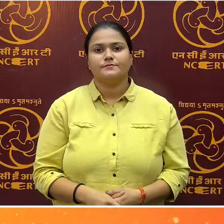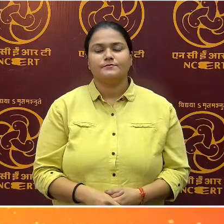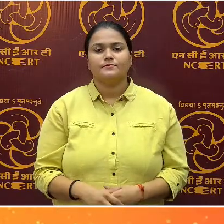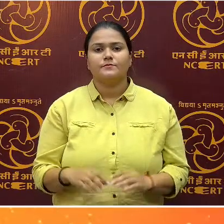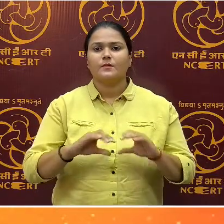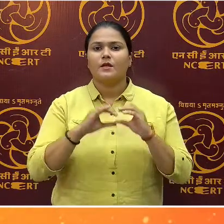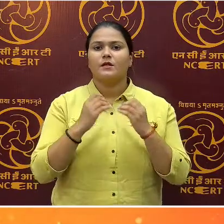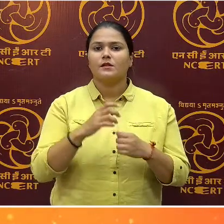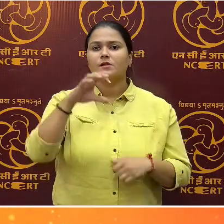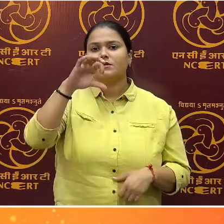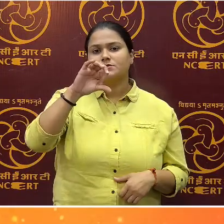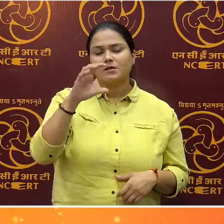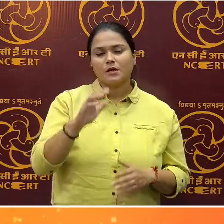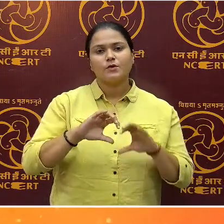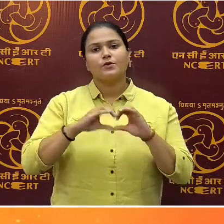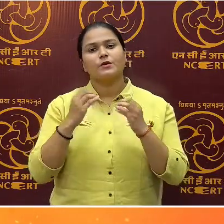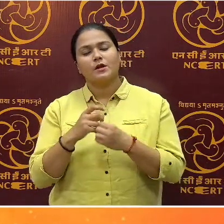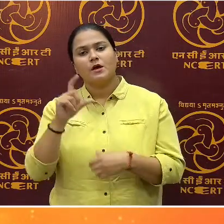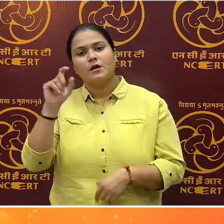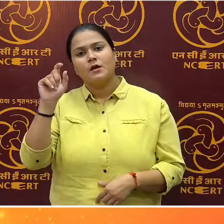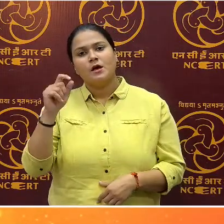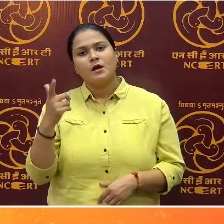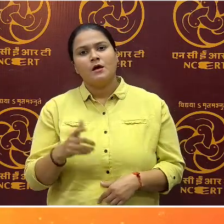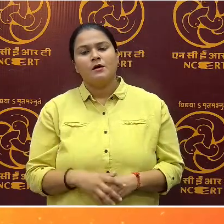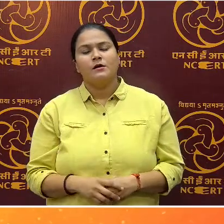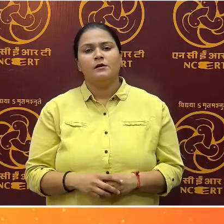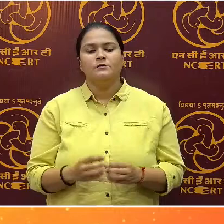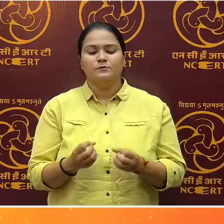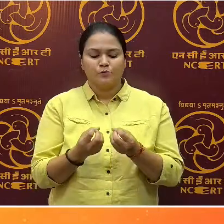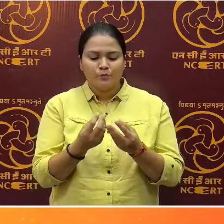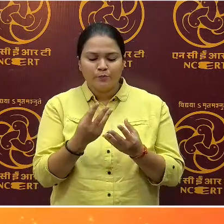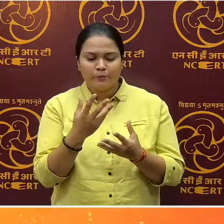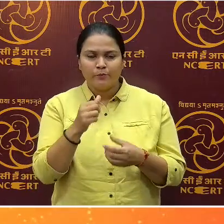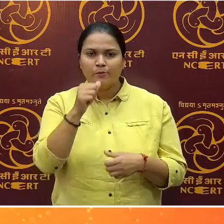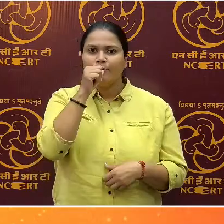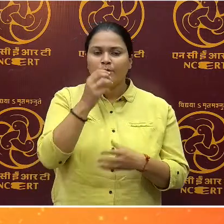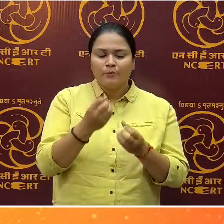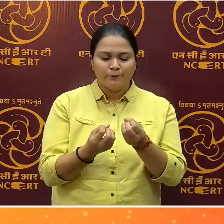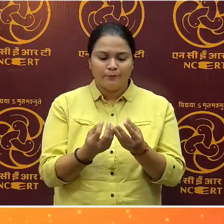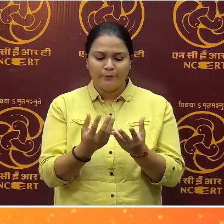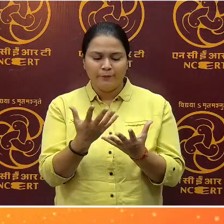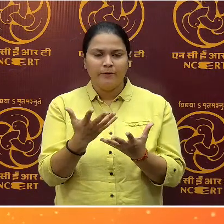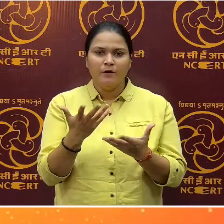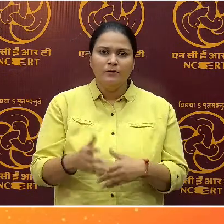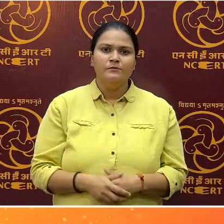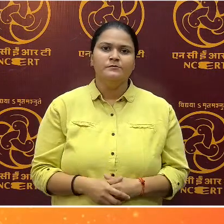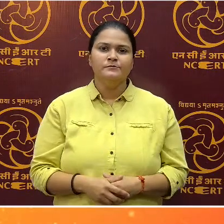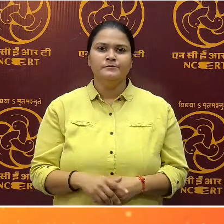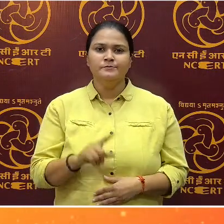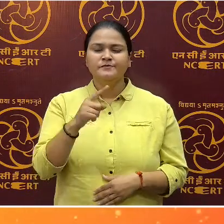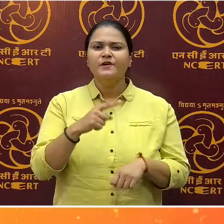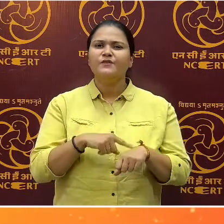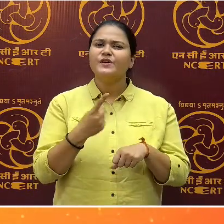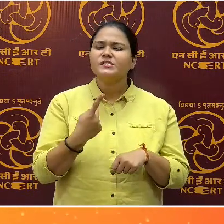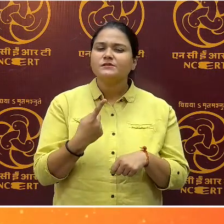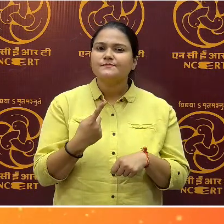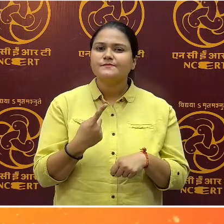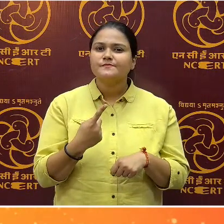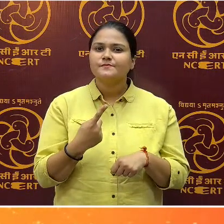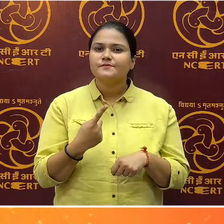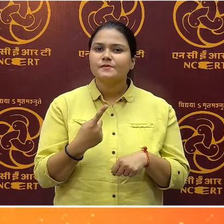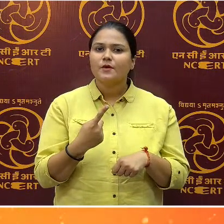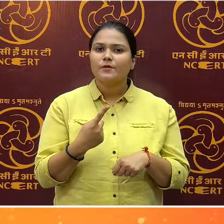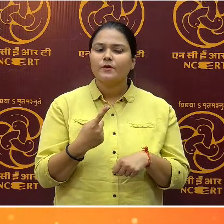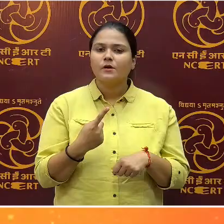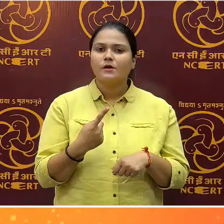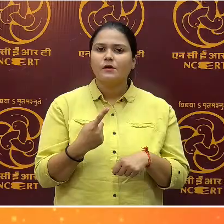10 that you have boiled the water, right? You have two conditions. Yes. First condition, you are keeping the